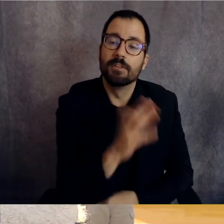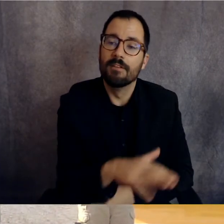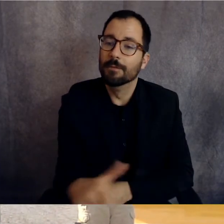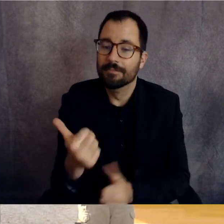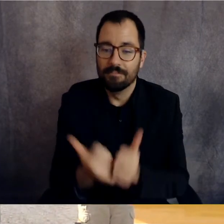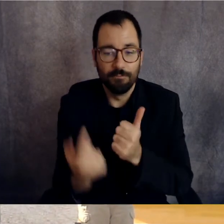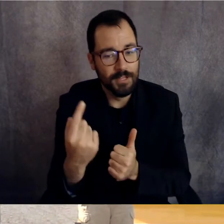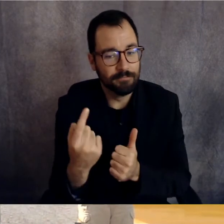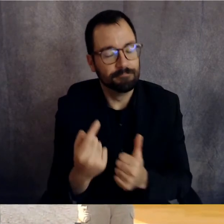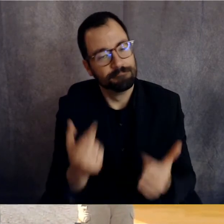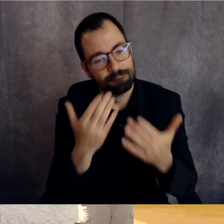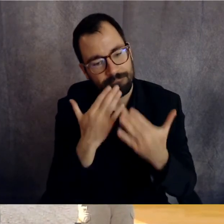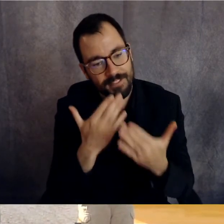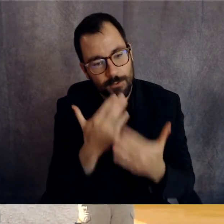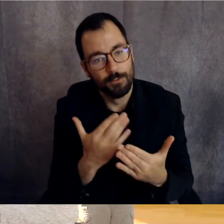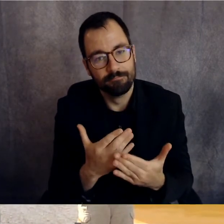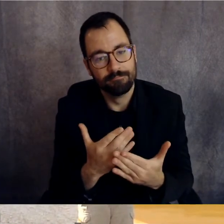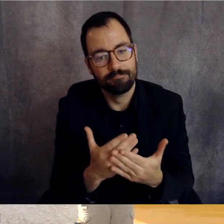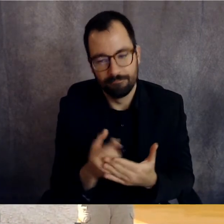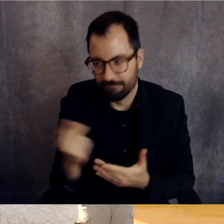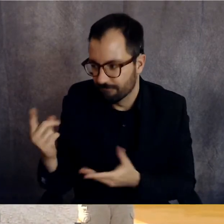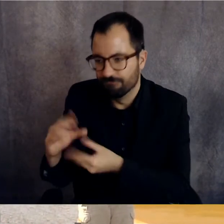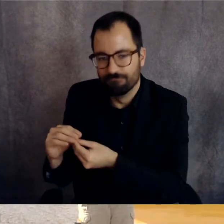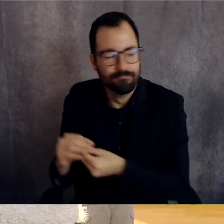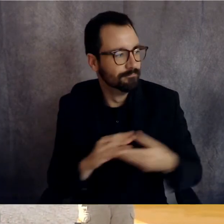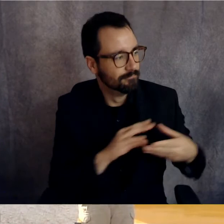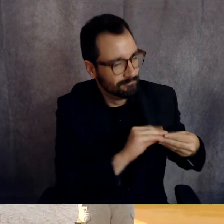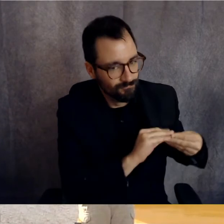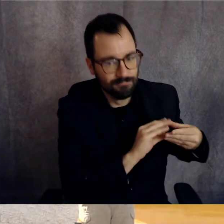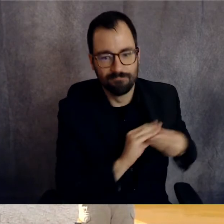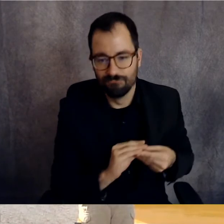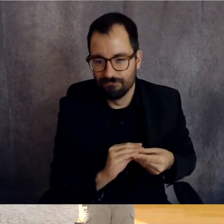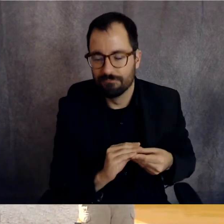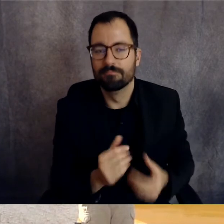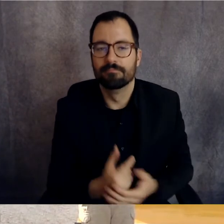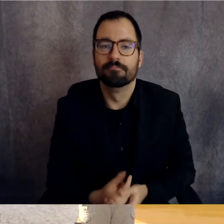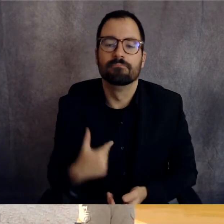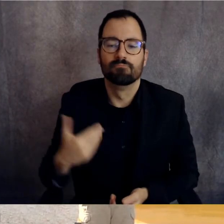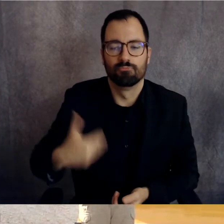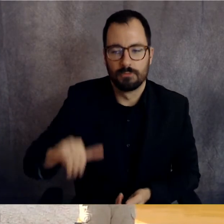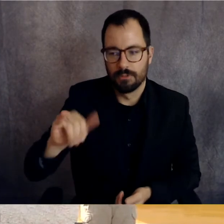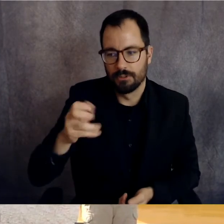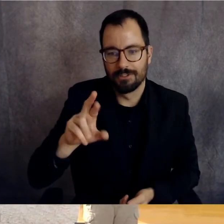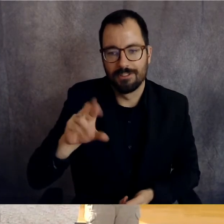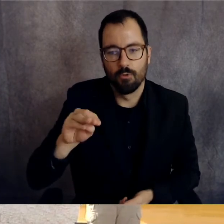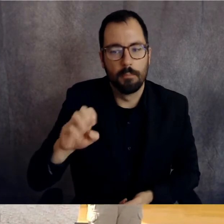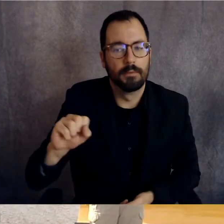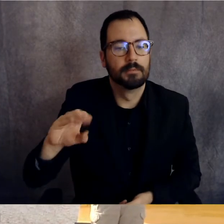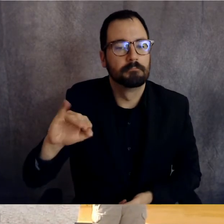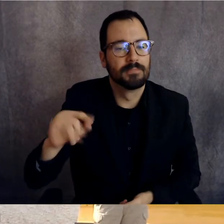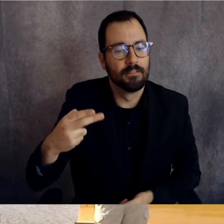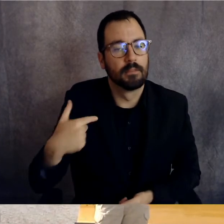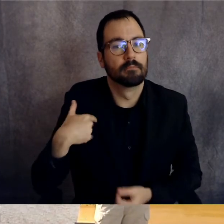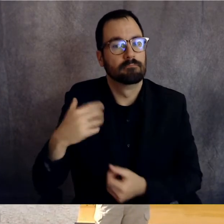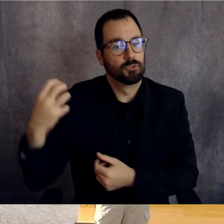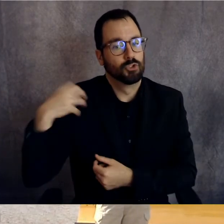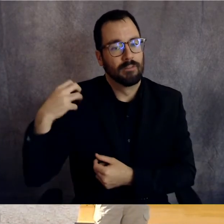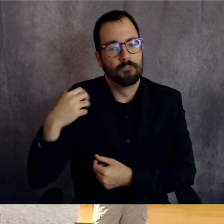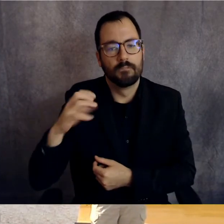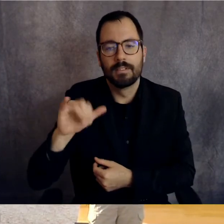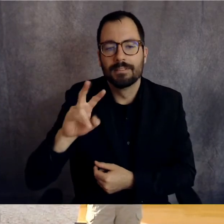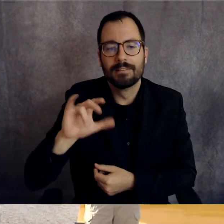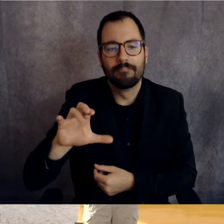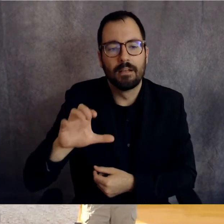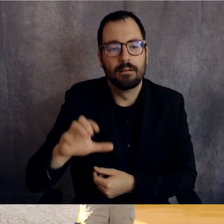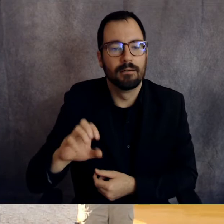Good afternoon, everybody, and thank you, Chief Dillon and Mayor Walsh. My name is Jerome Smith. I am the Chief of Civic Engagement and the Director of